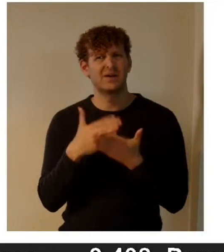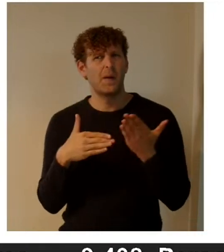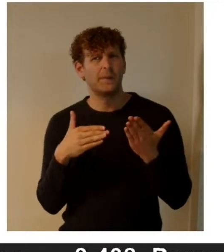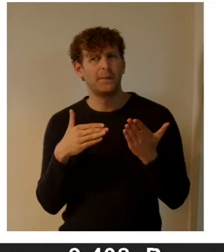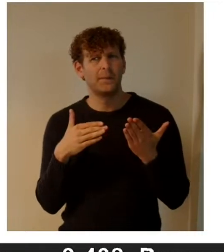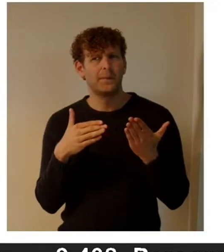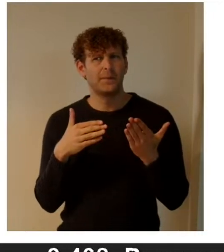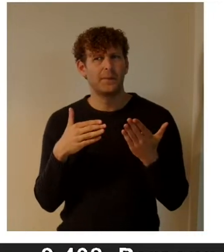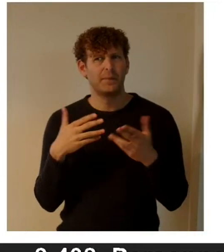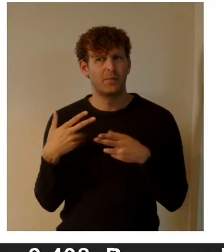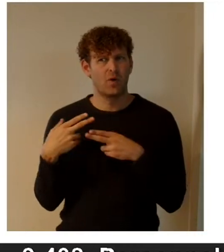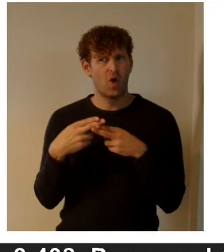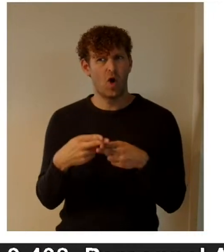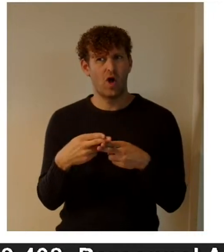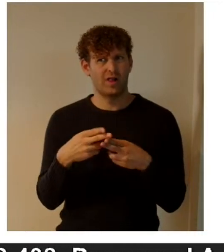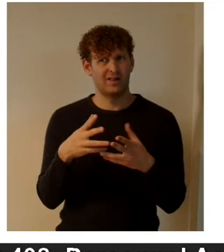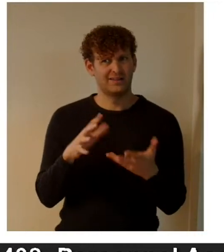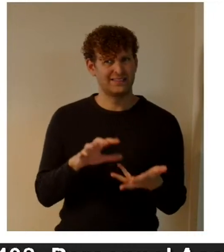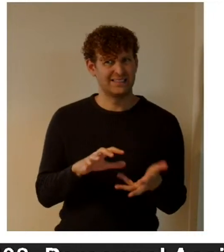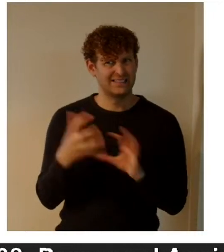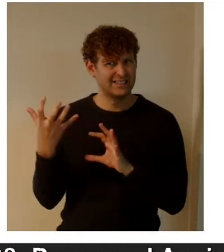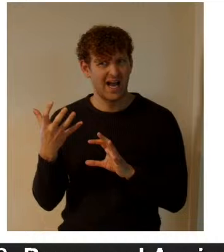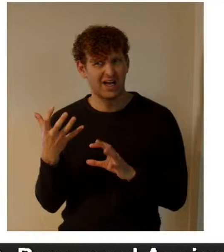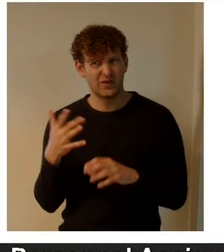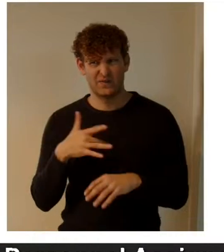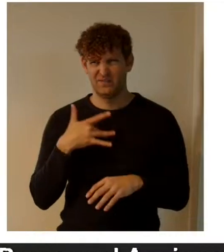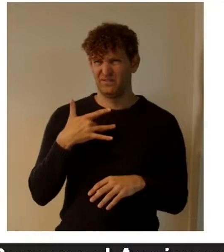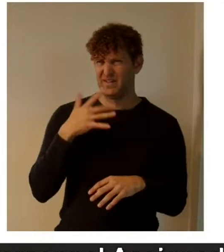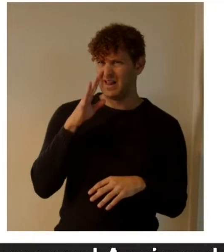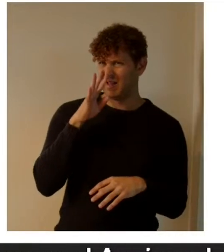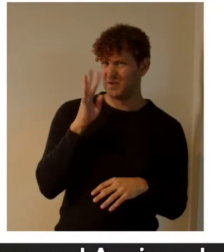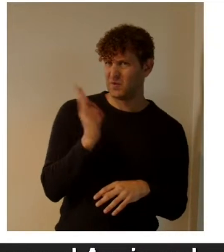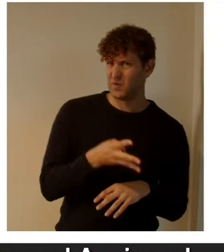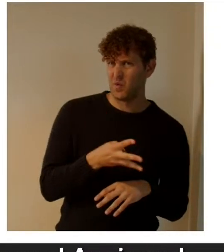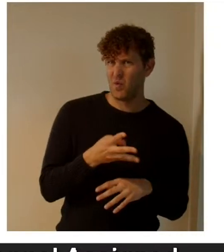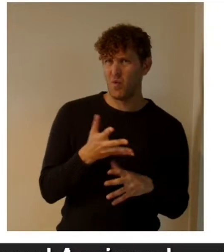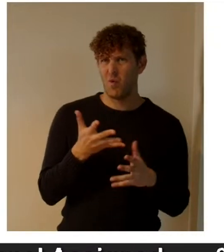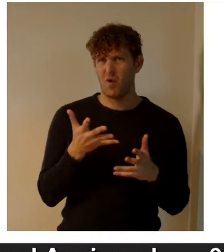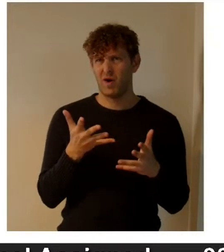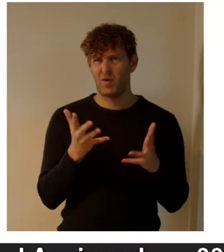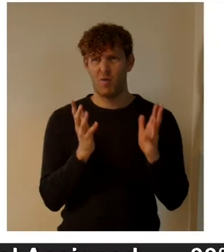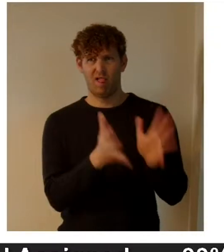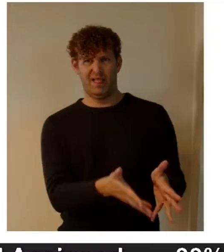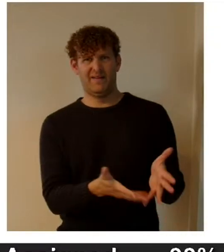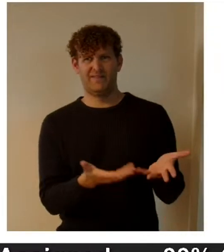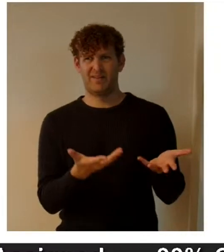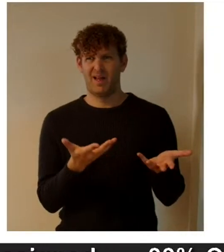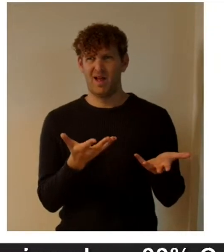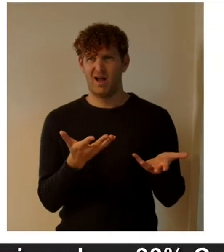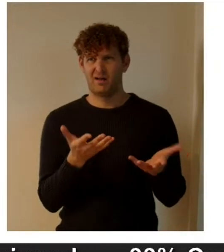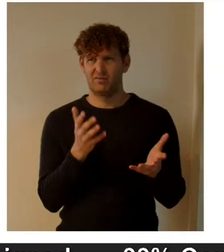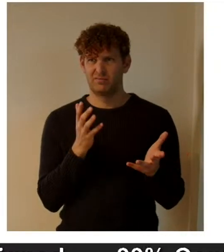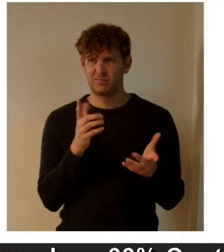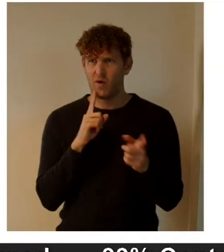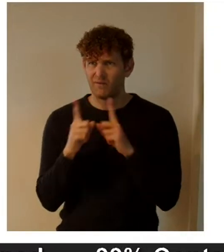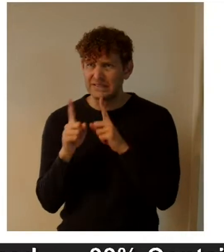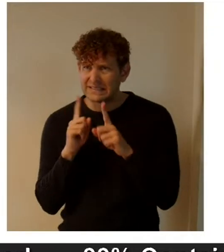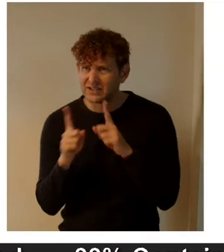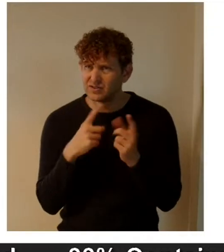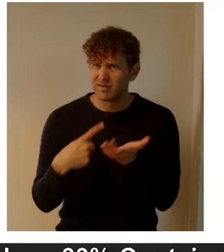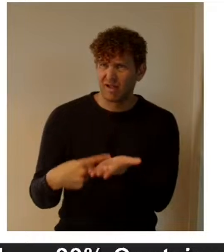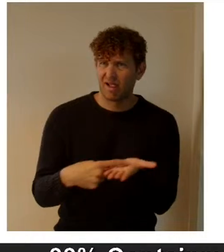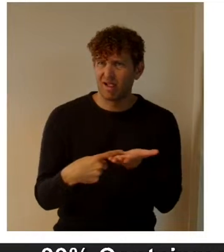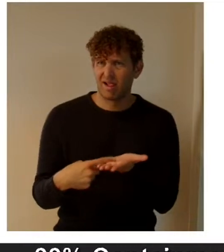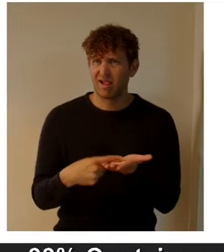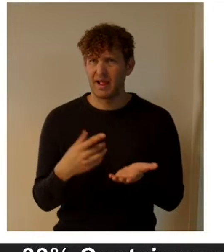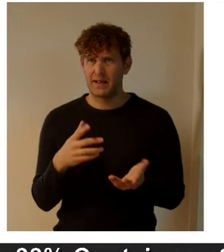felt marginalized, ignored, and left out of the conversation. We also heard that Altadena, which has been significantly impacted by